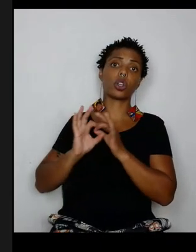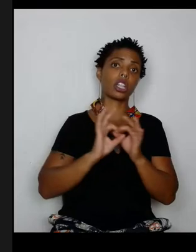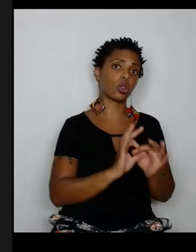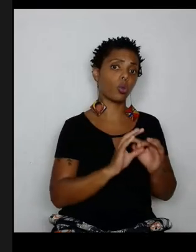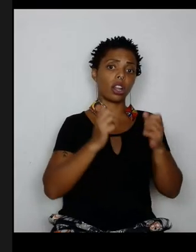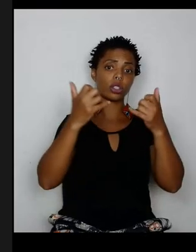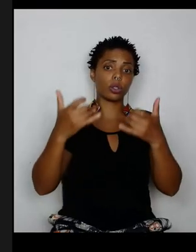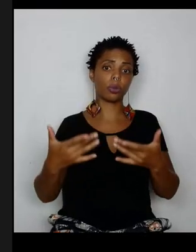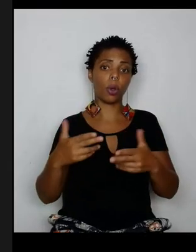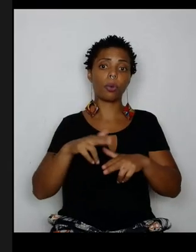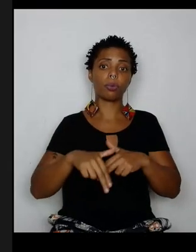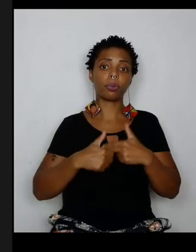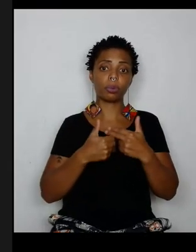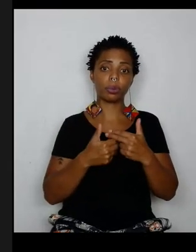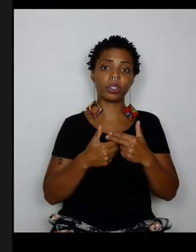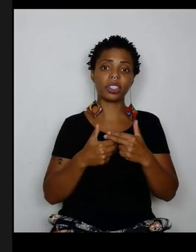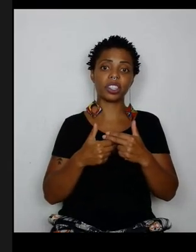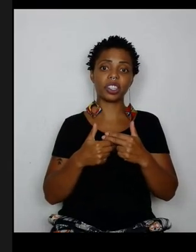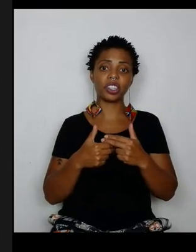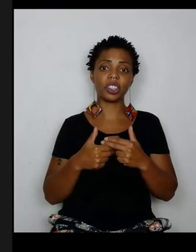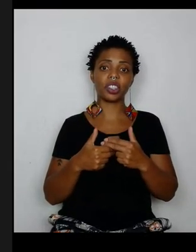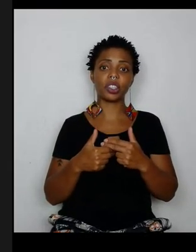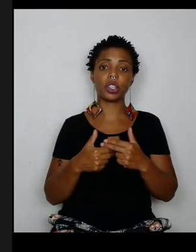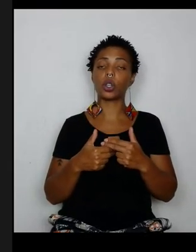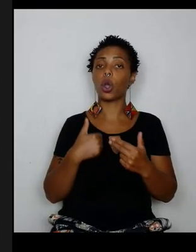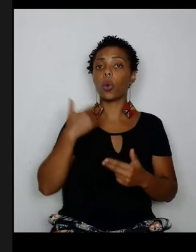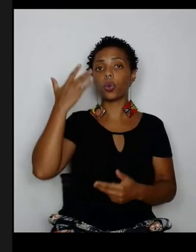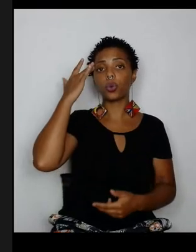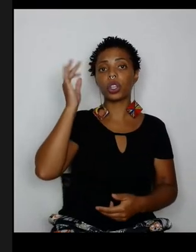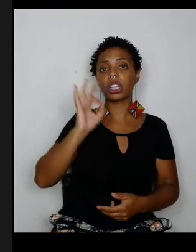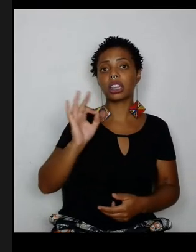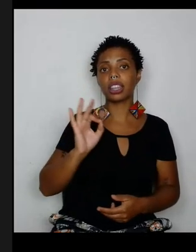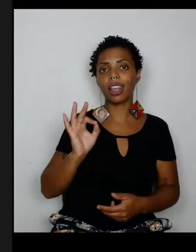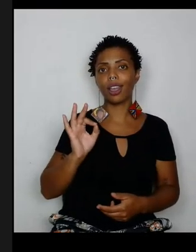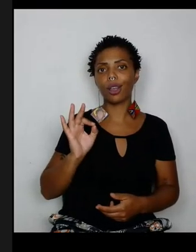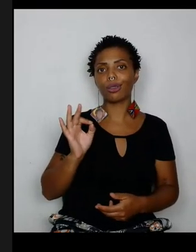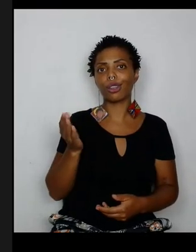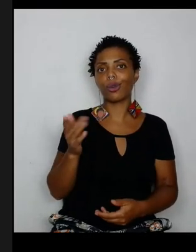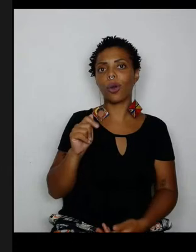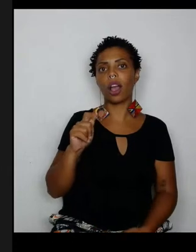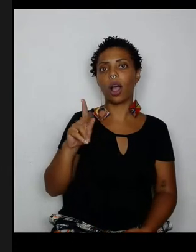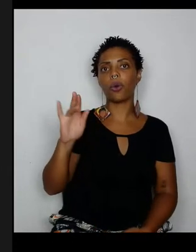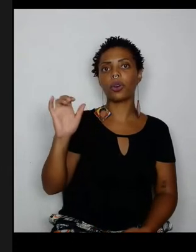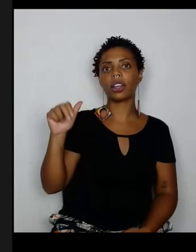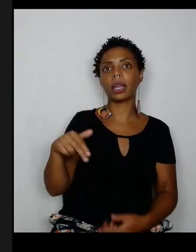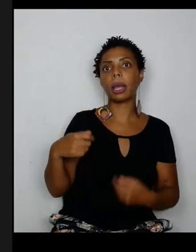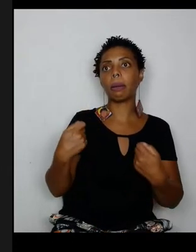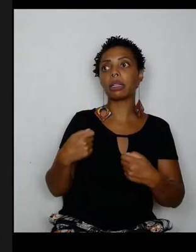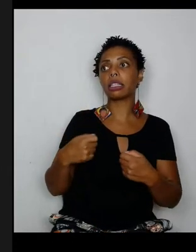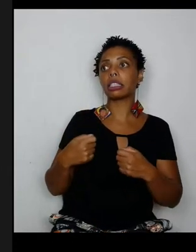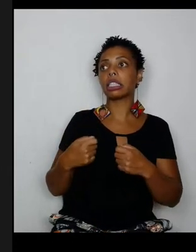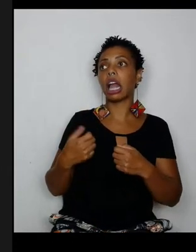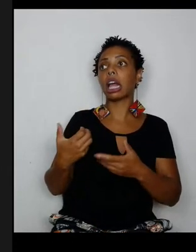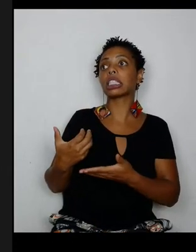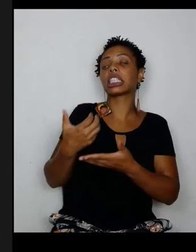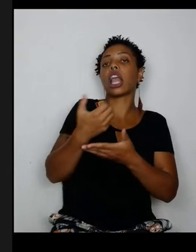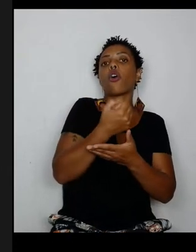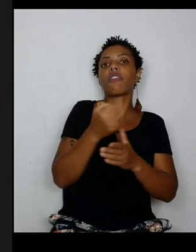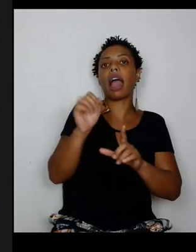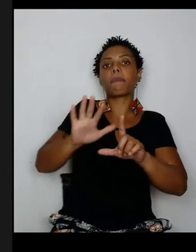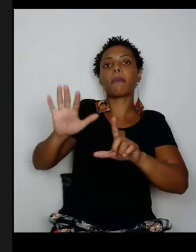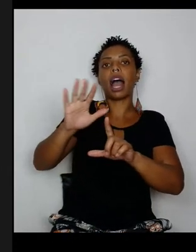the sense that gauguin needs to be rescued from his implication in his